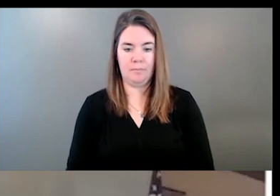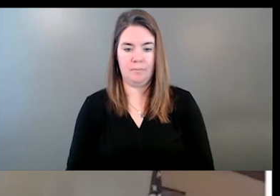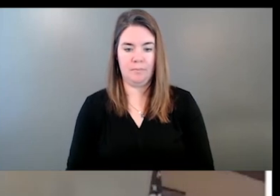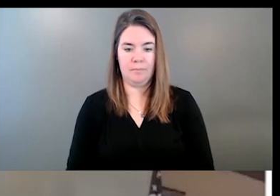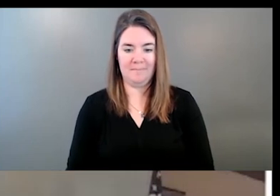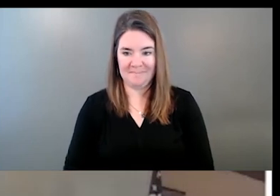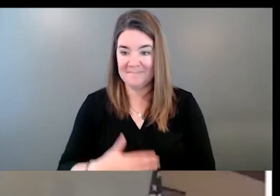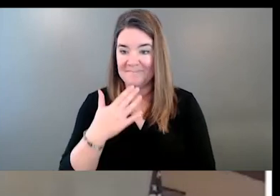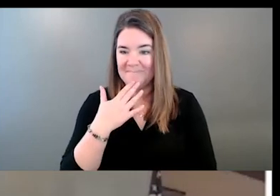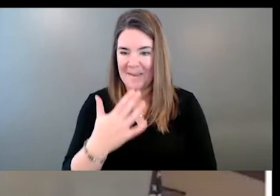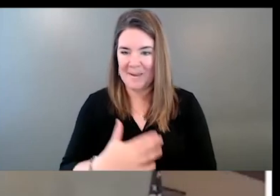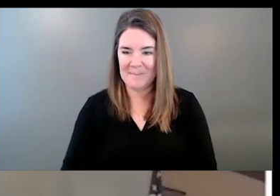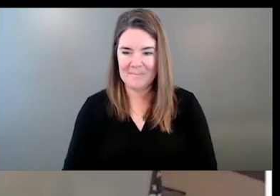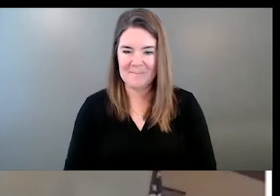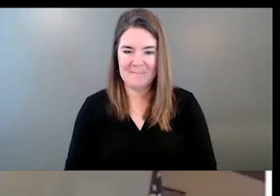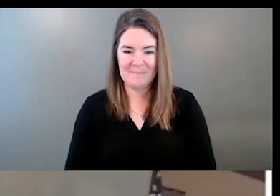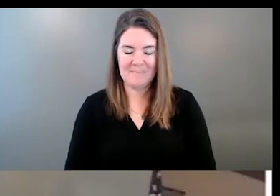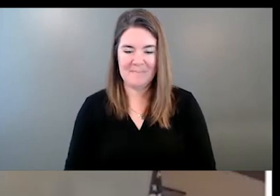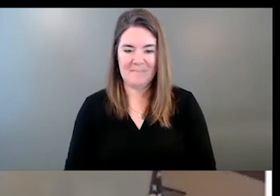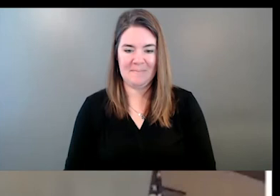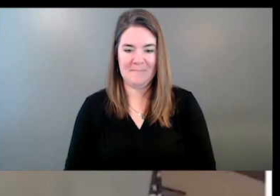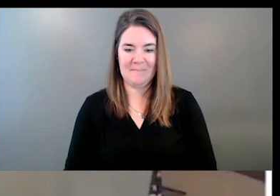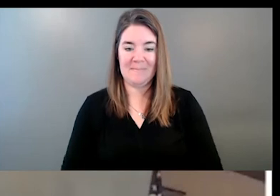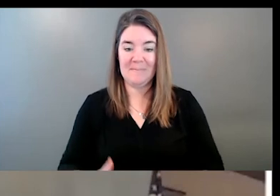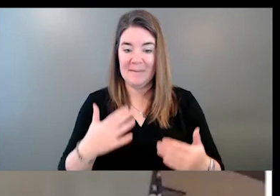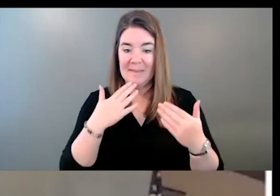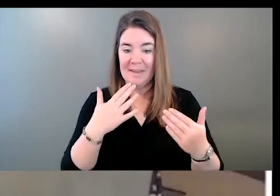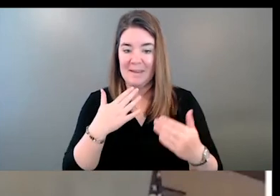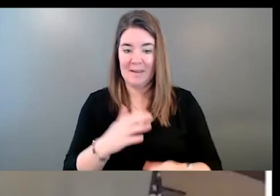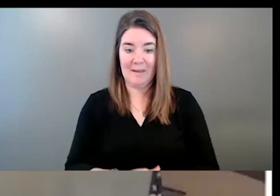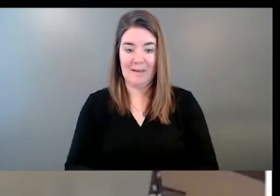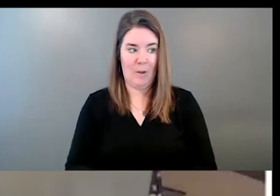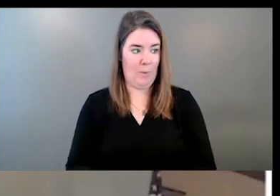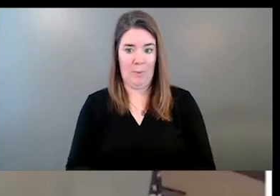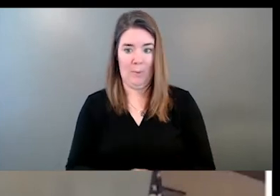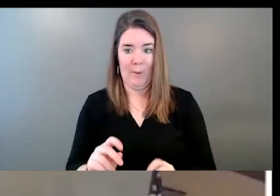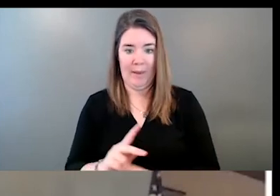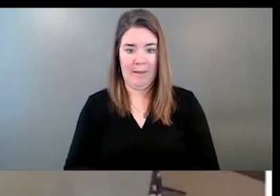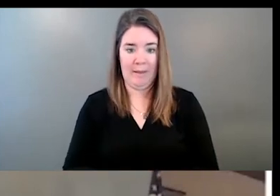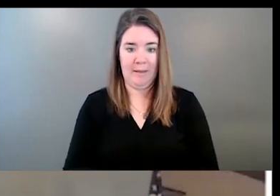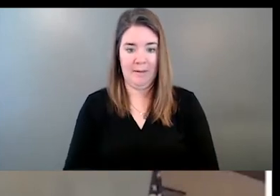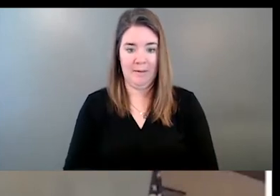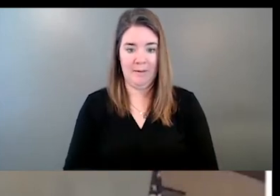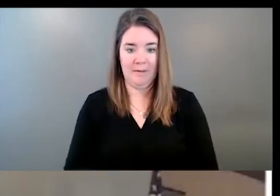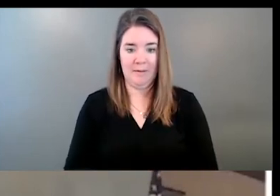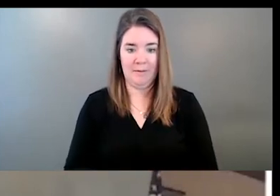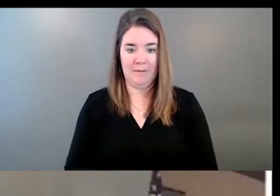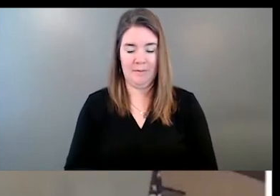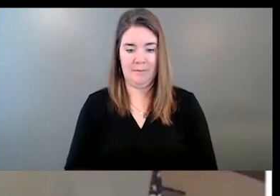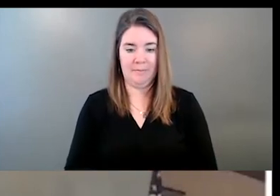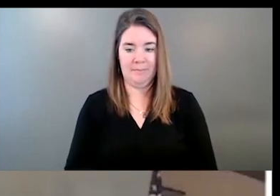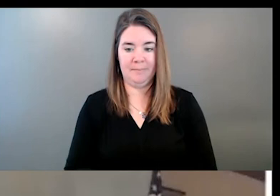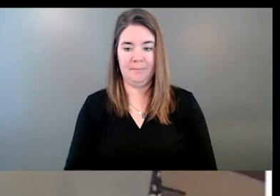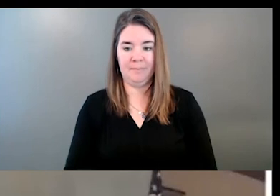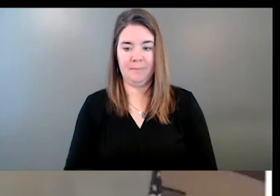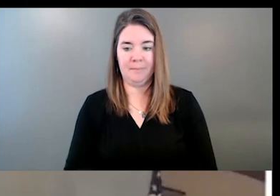Thank you. Thank you, Mary. Thank you. Oh, first, okay. Yes, we're smiling first. Sorry, we messed that up. All